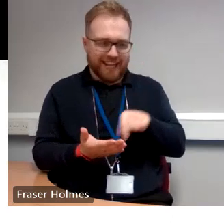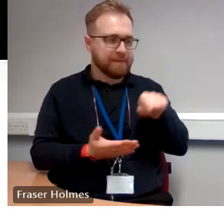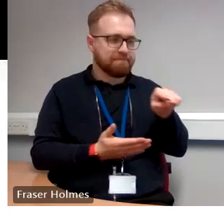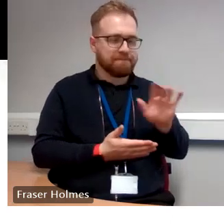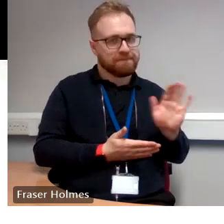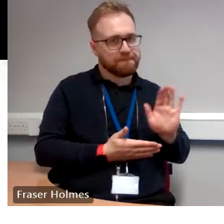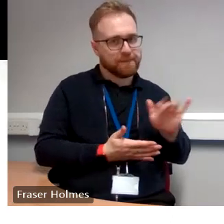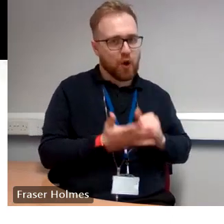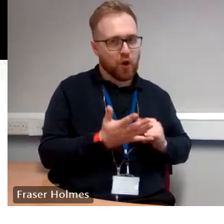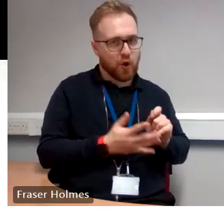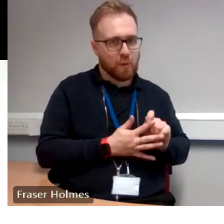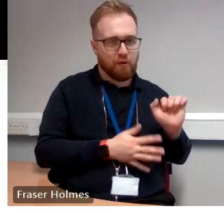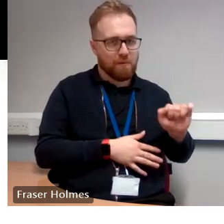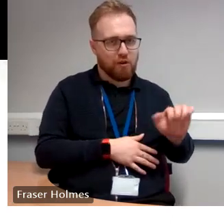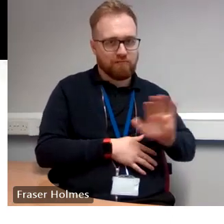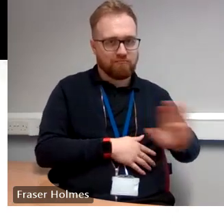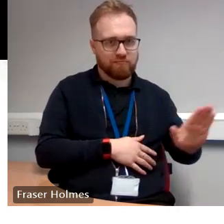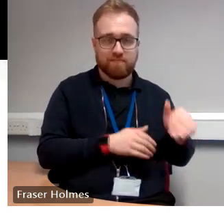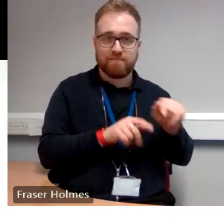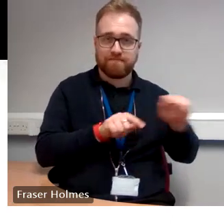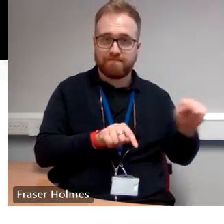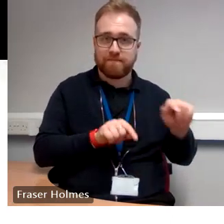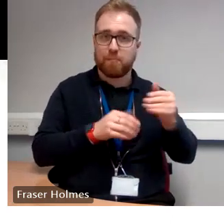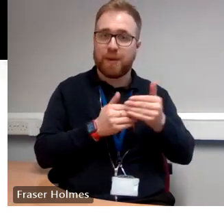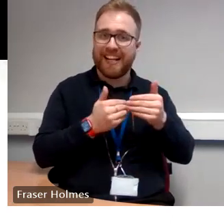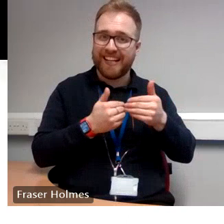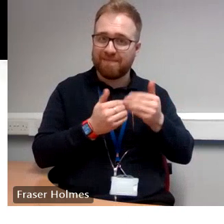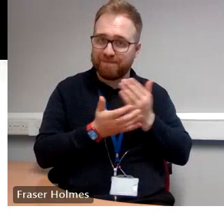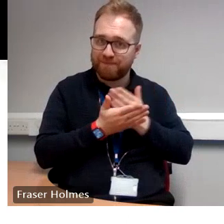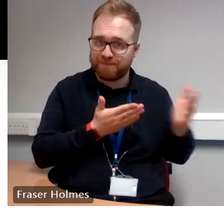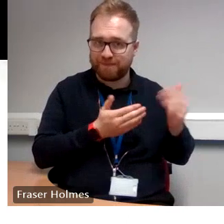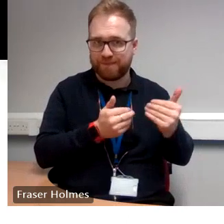and what sort of referrals should be going elsewhere.